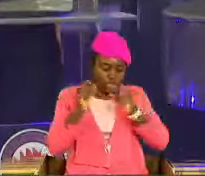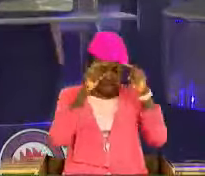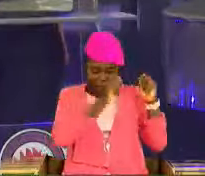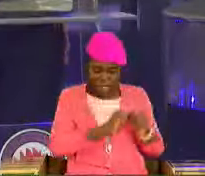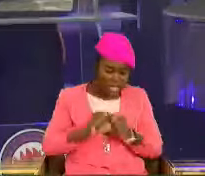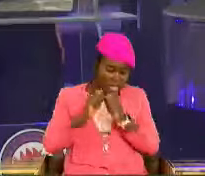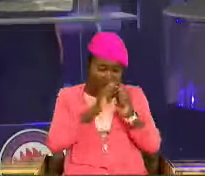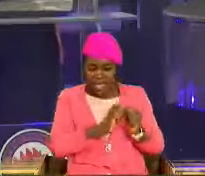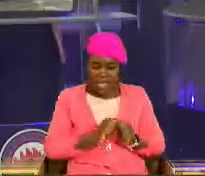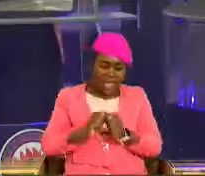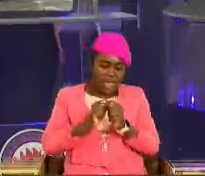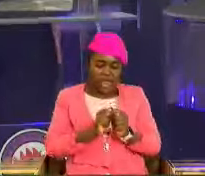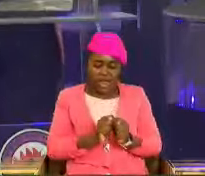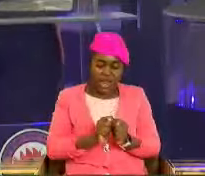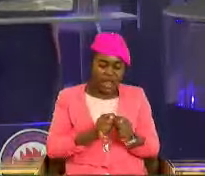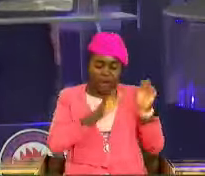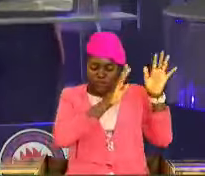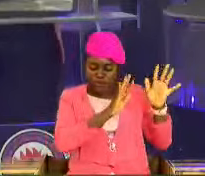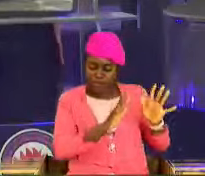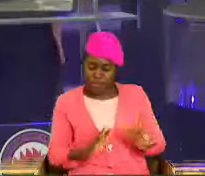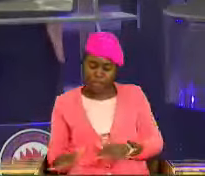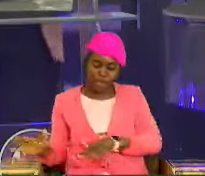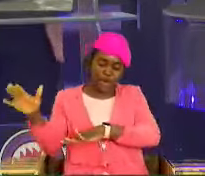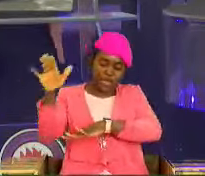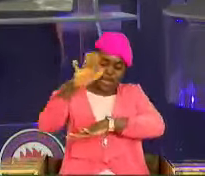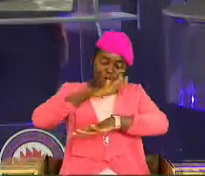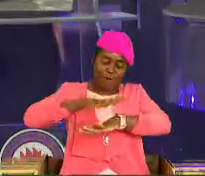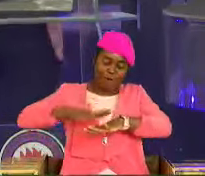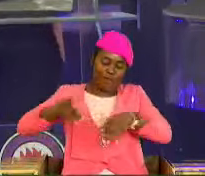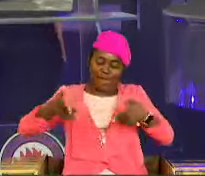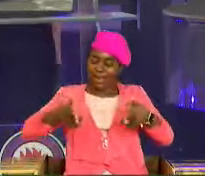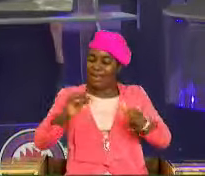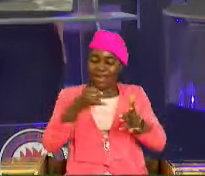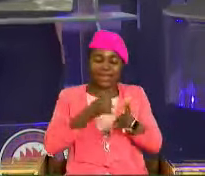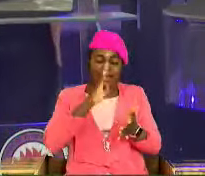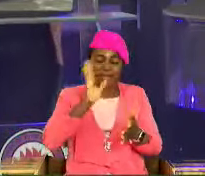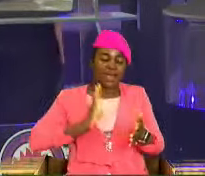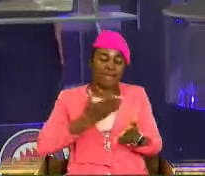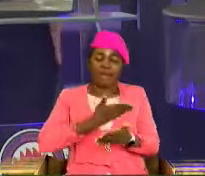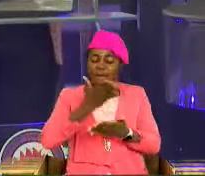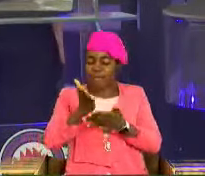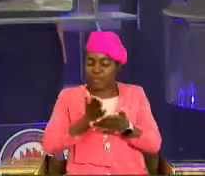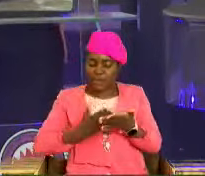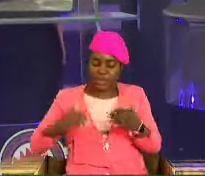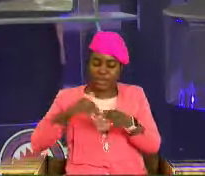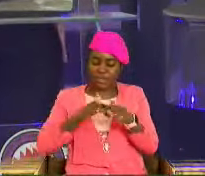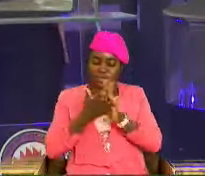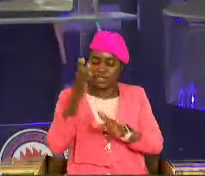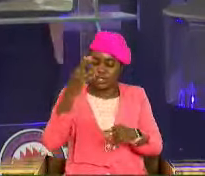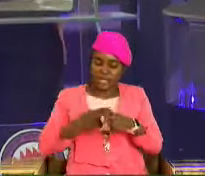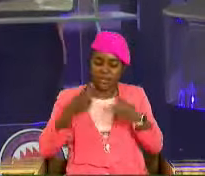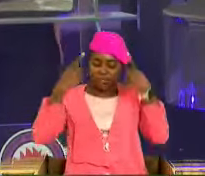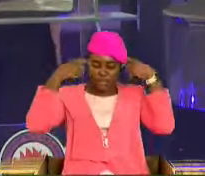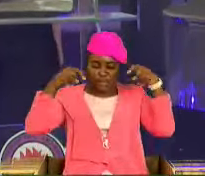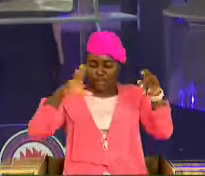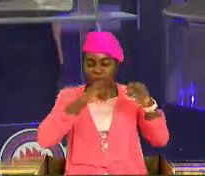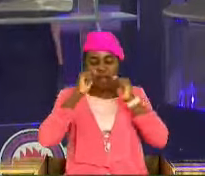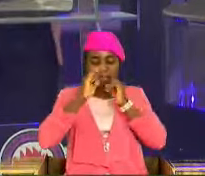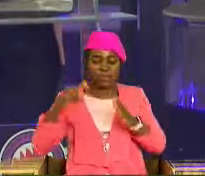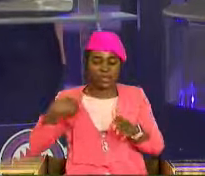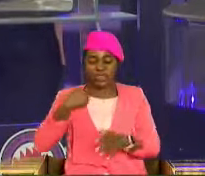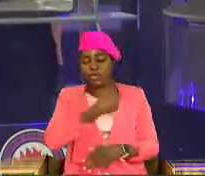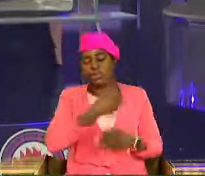running over let it be the lot of everyone prosper and bless us might thank you